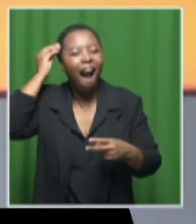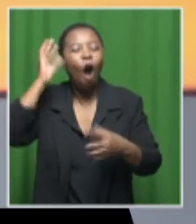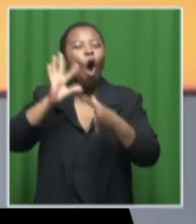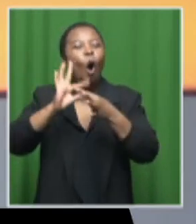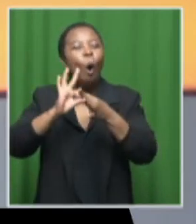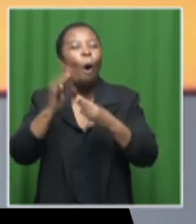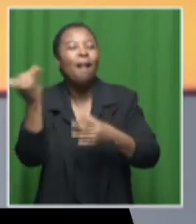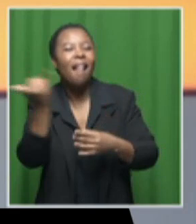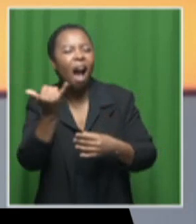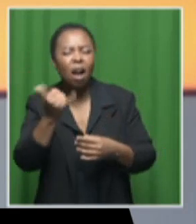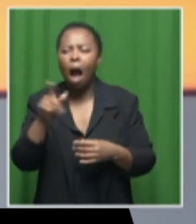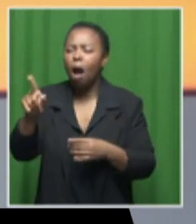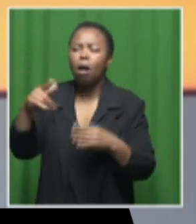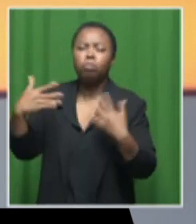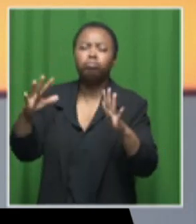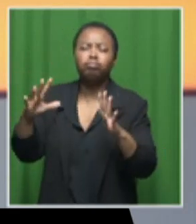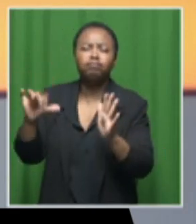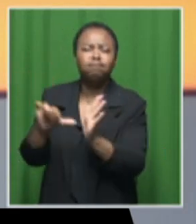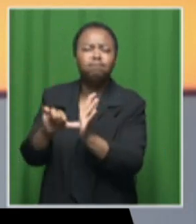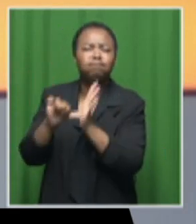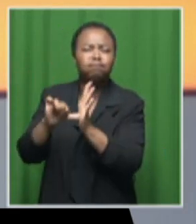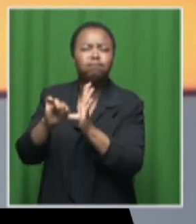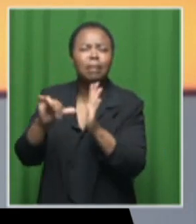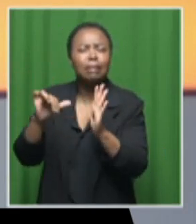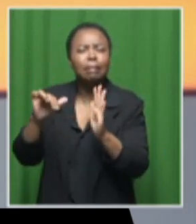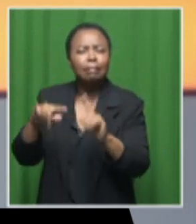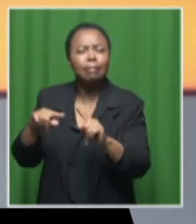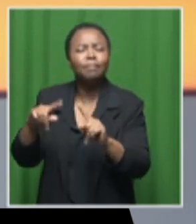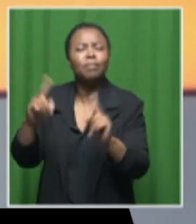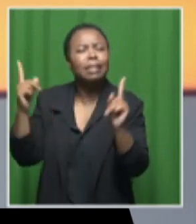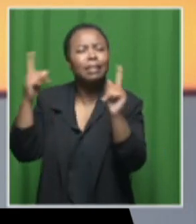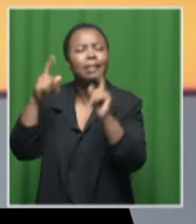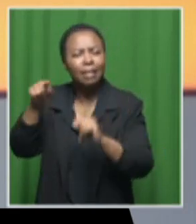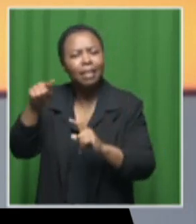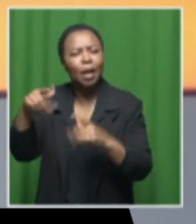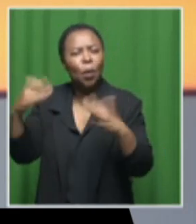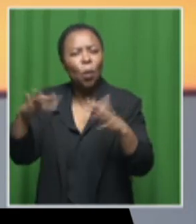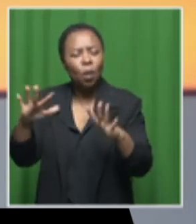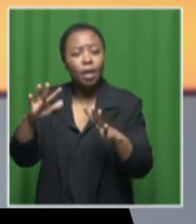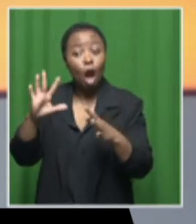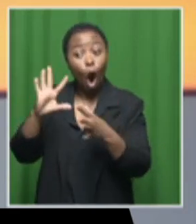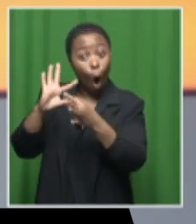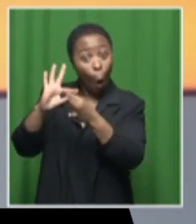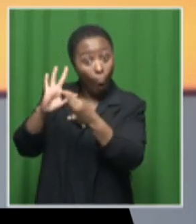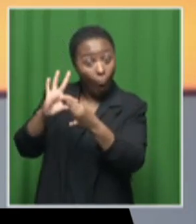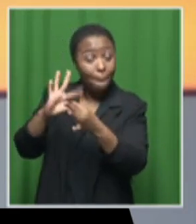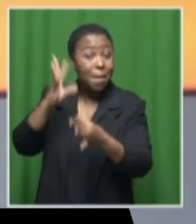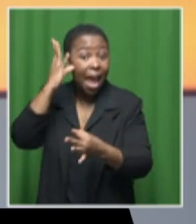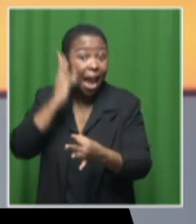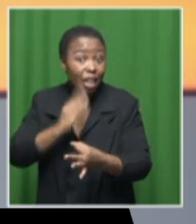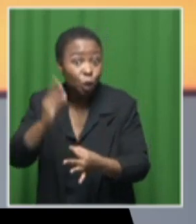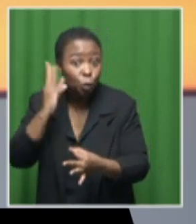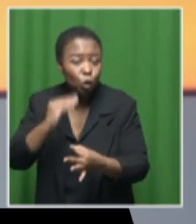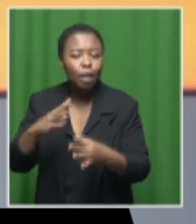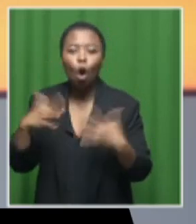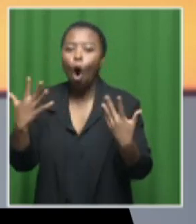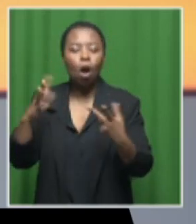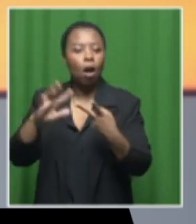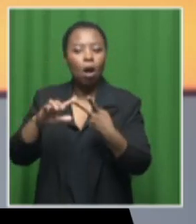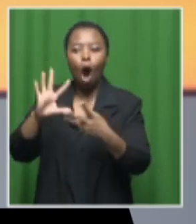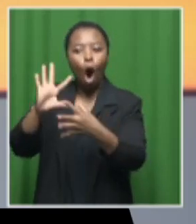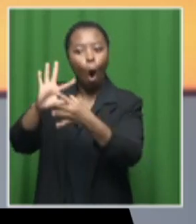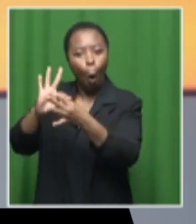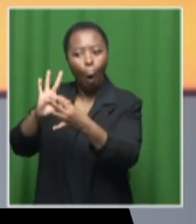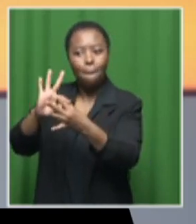you just mentioned something so profound that is home actually an experience, or is home an experience rather, or is it home an